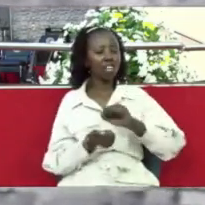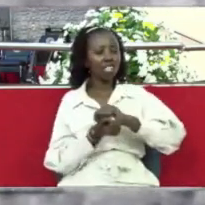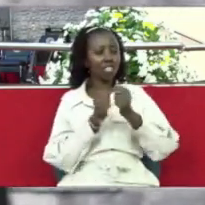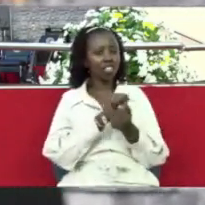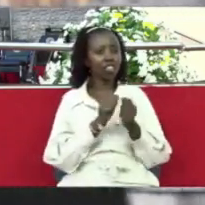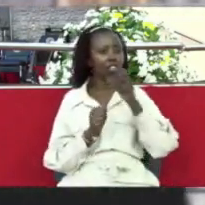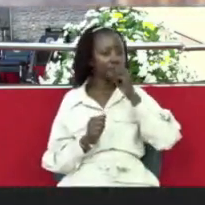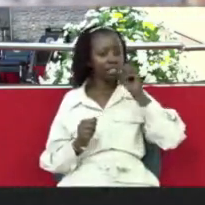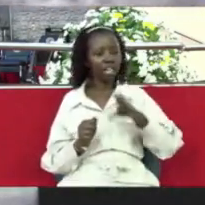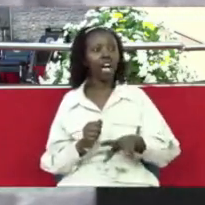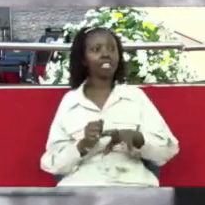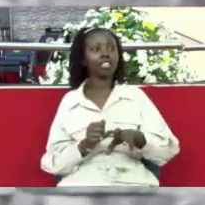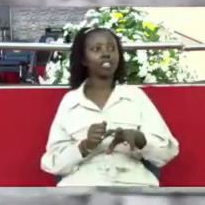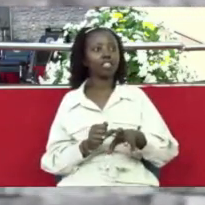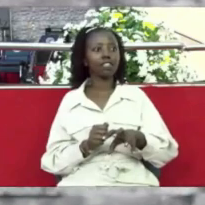curse.